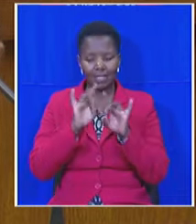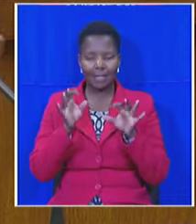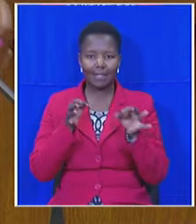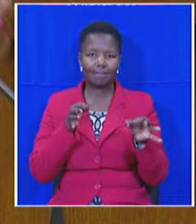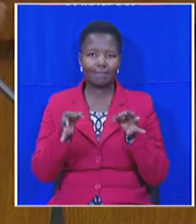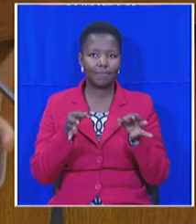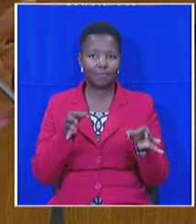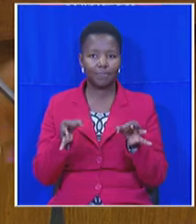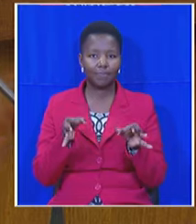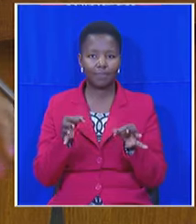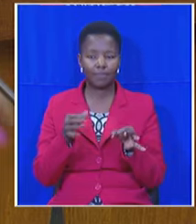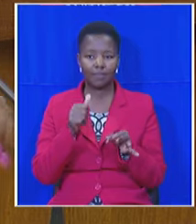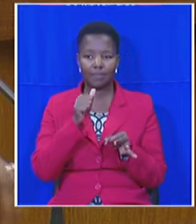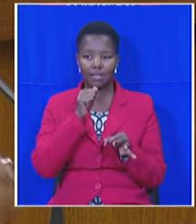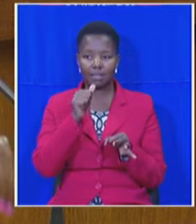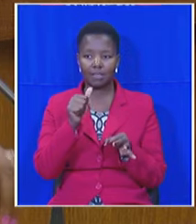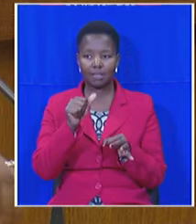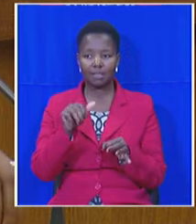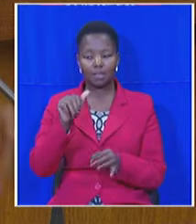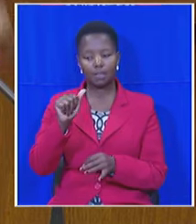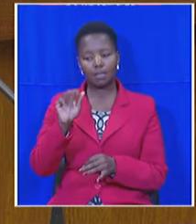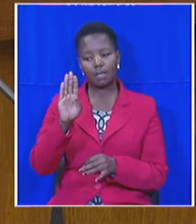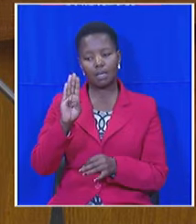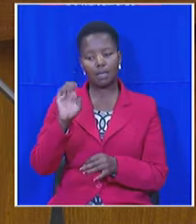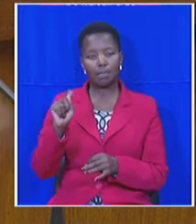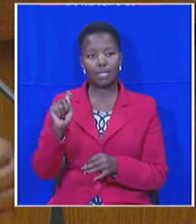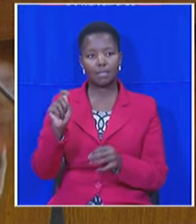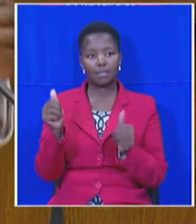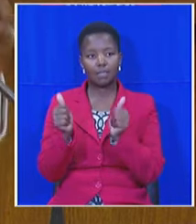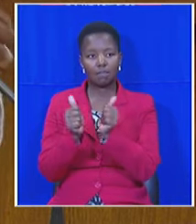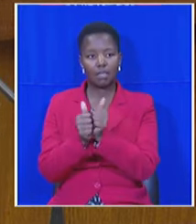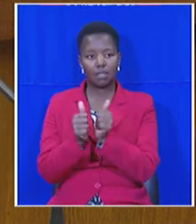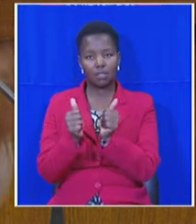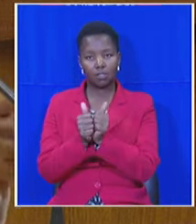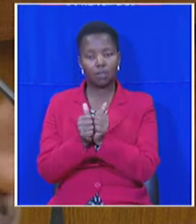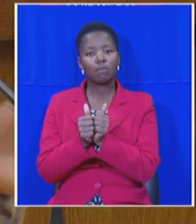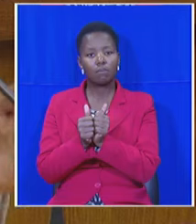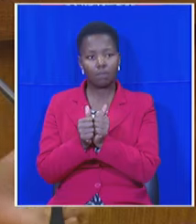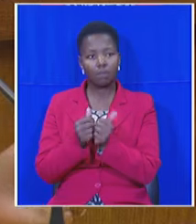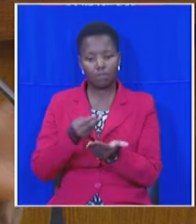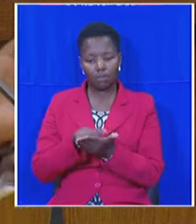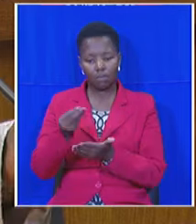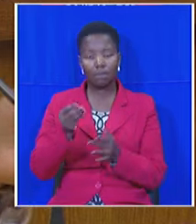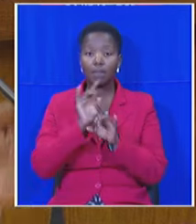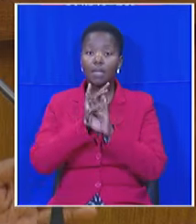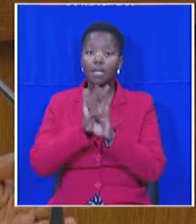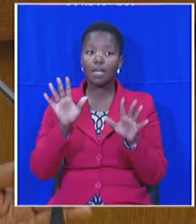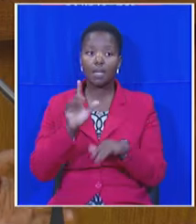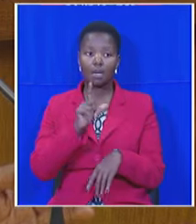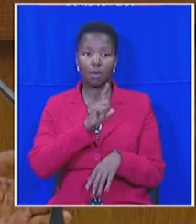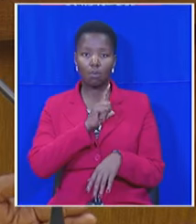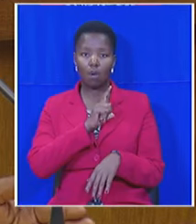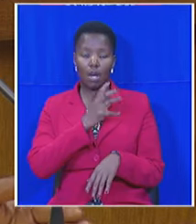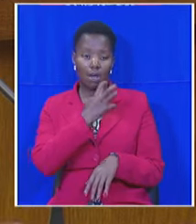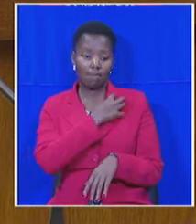funding in terms of private partnership incentives. It is very clear because it's following, Minister has been following what Minister